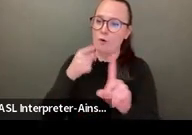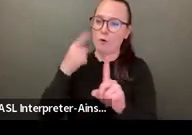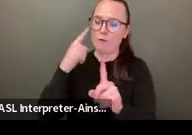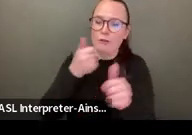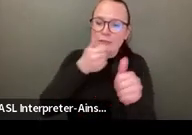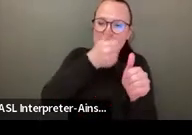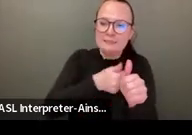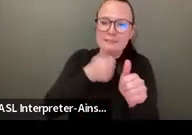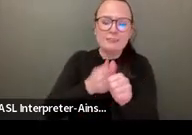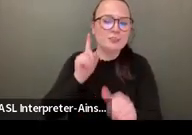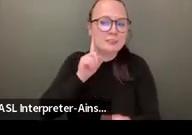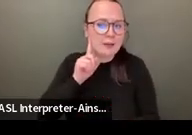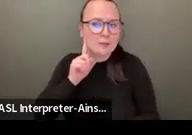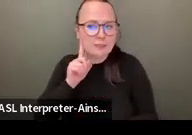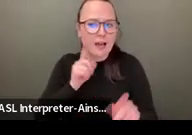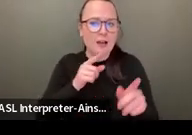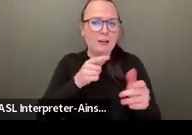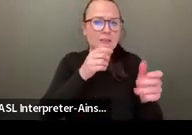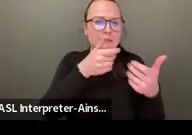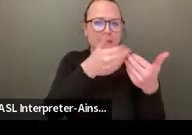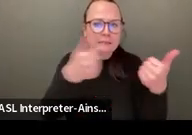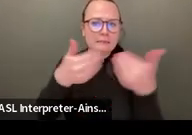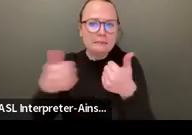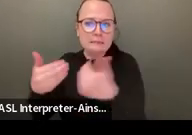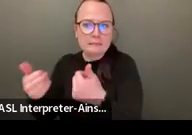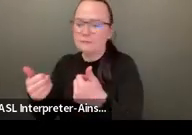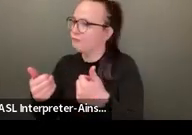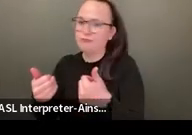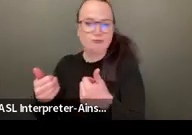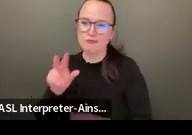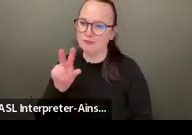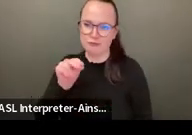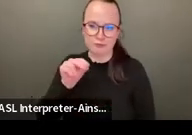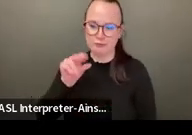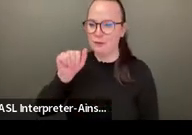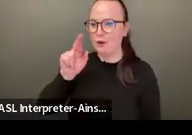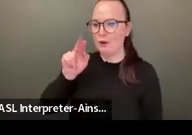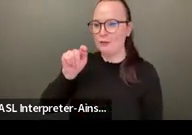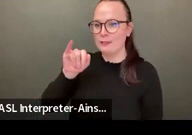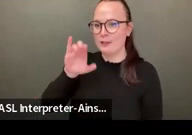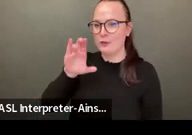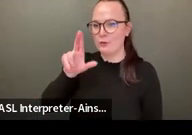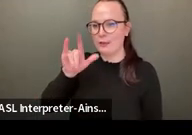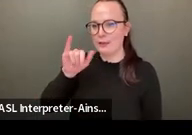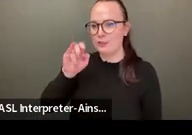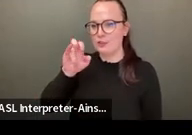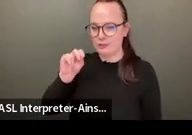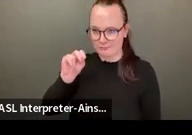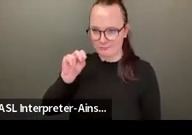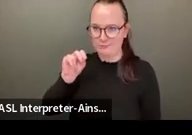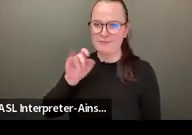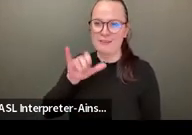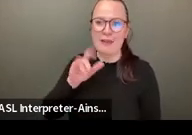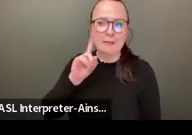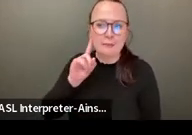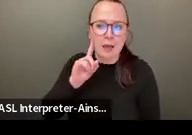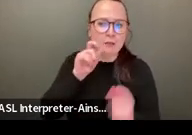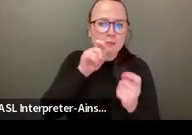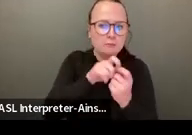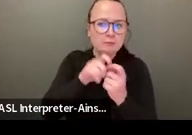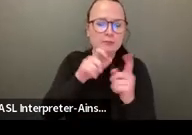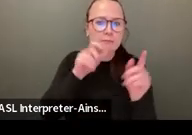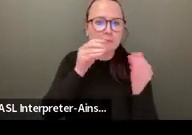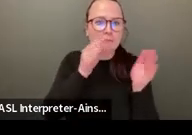we're working on? And the answer is no. Articulation is the skill, right? Communication, expressive